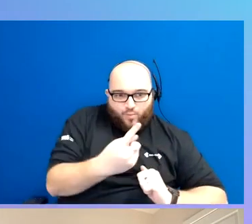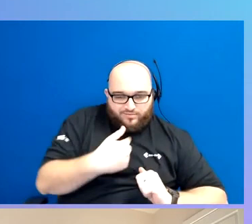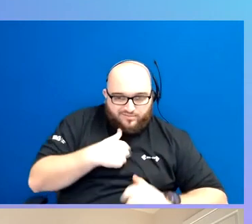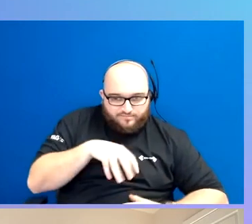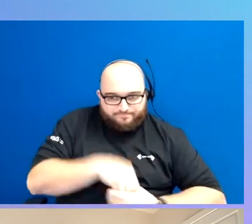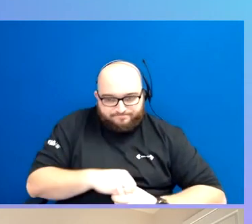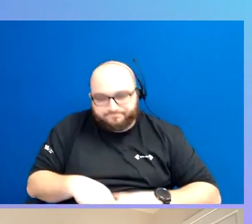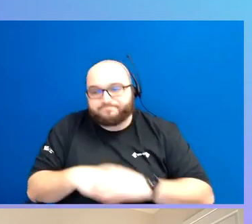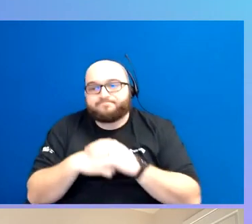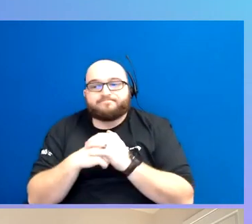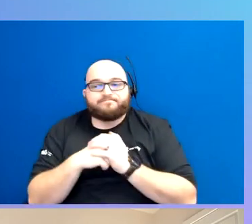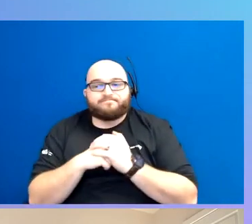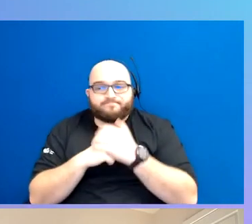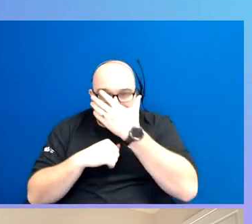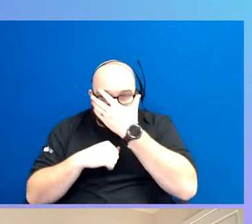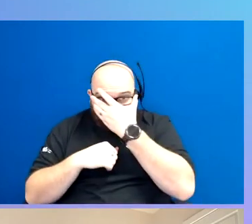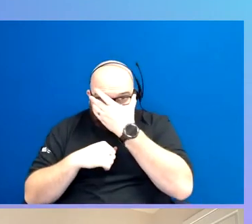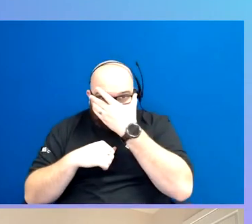Um,